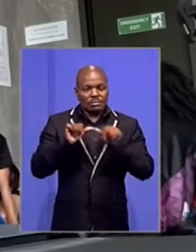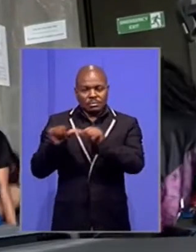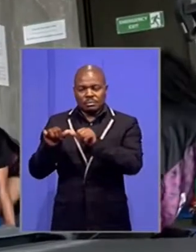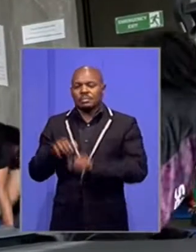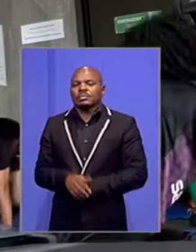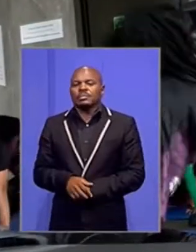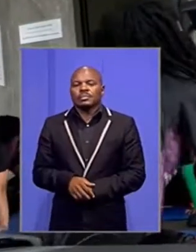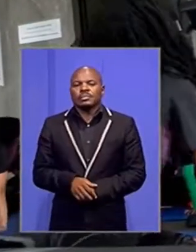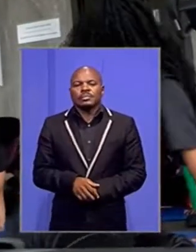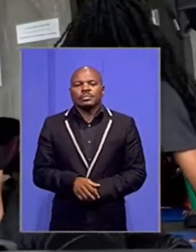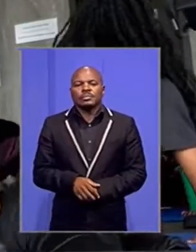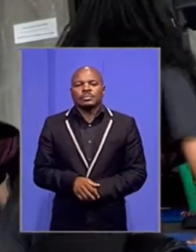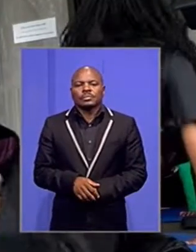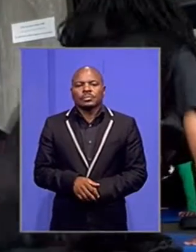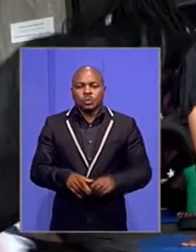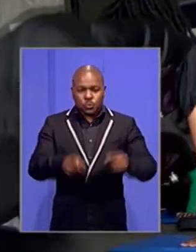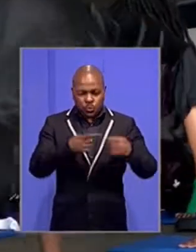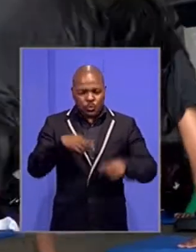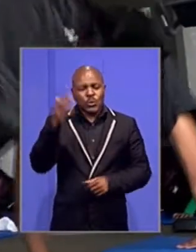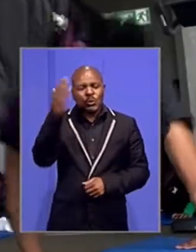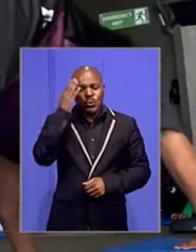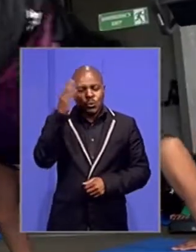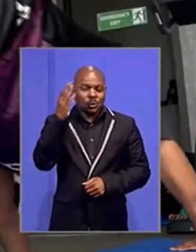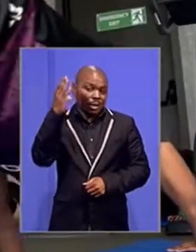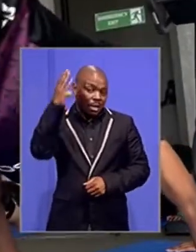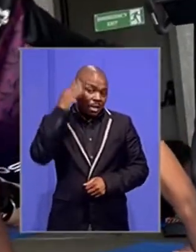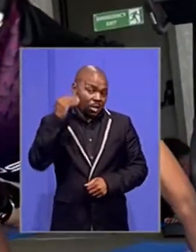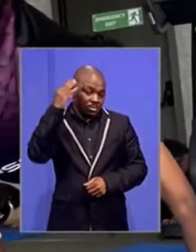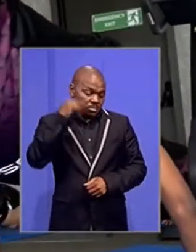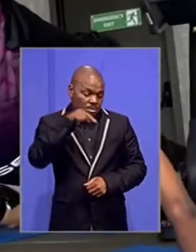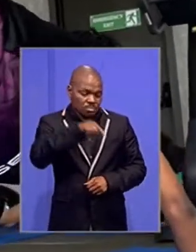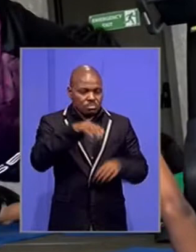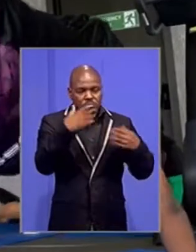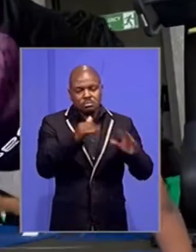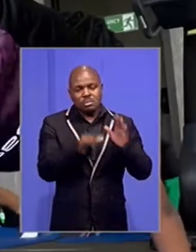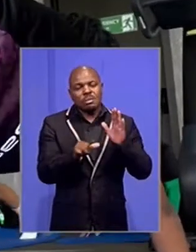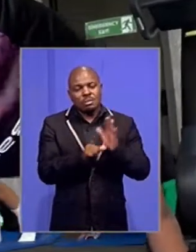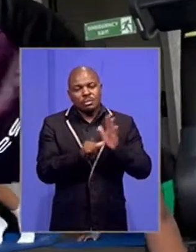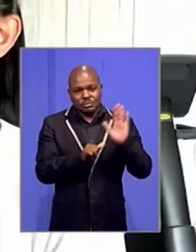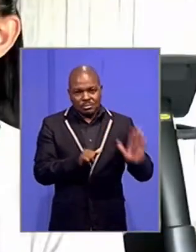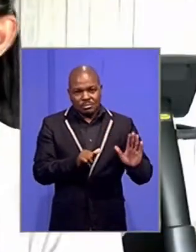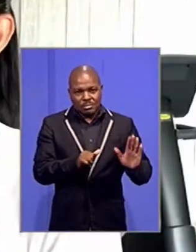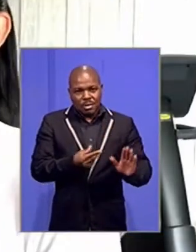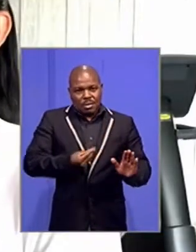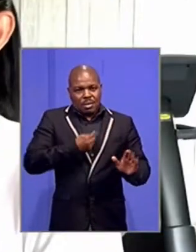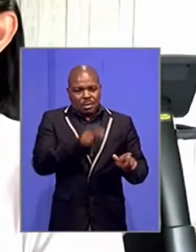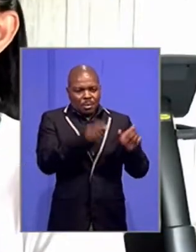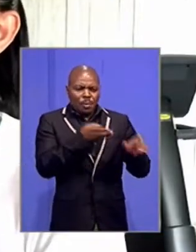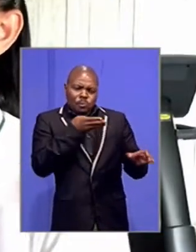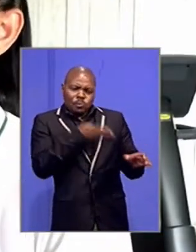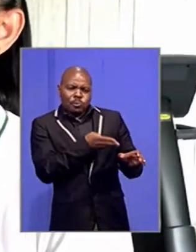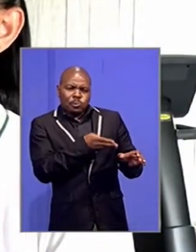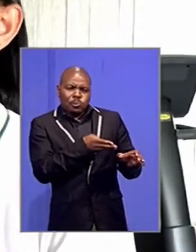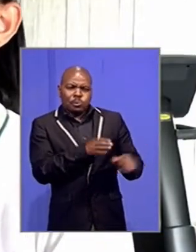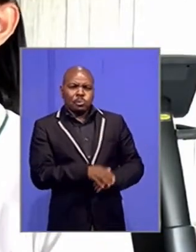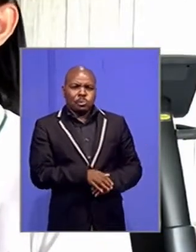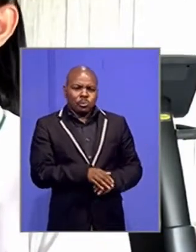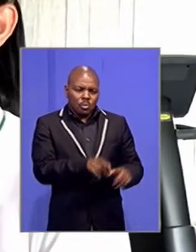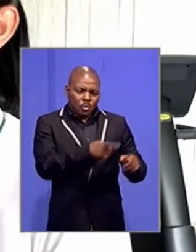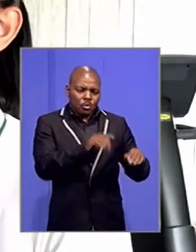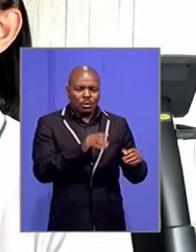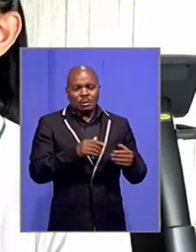all know that experience is a crucial part of the team, and we have quite a few youngsters that are really stepping